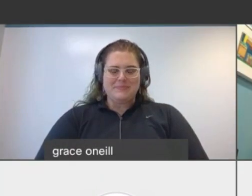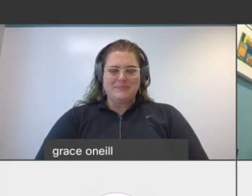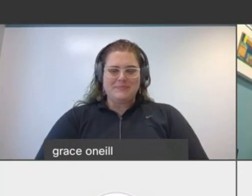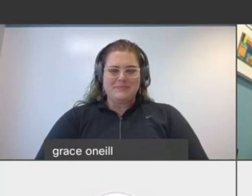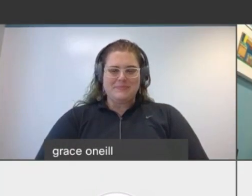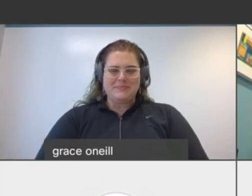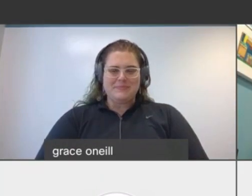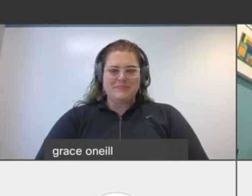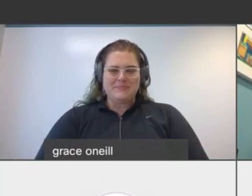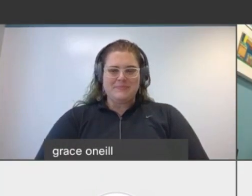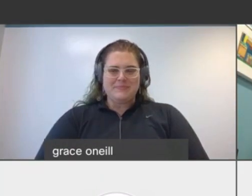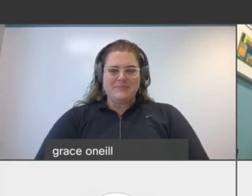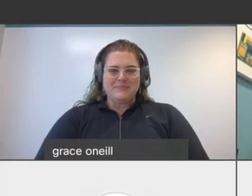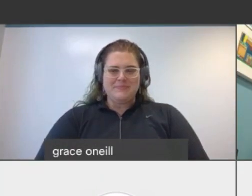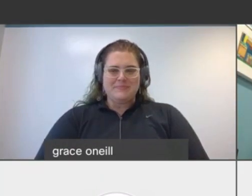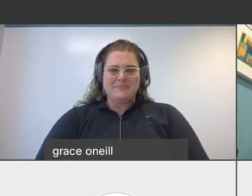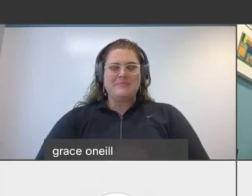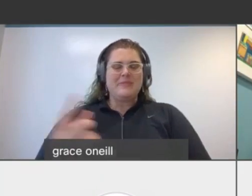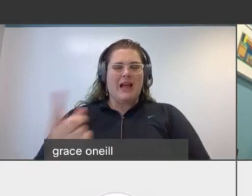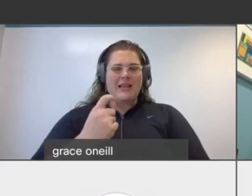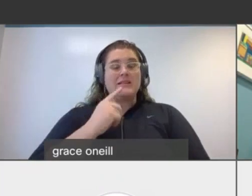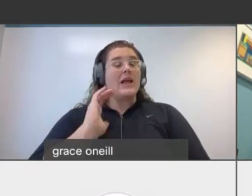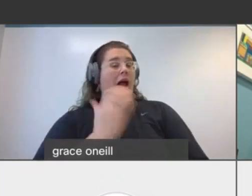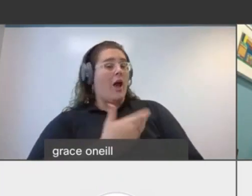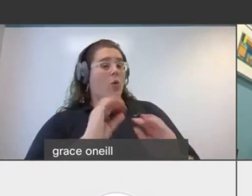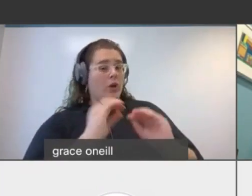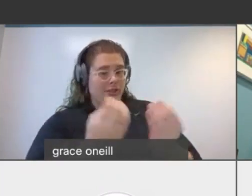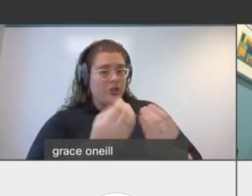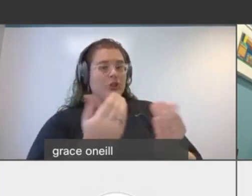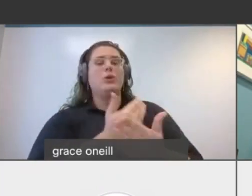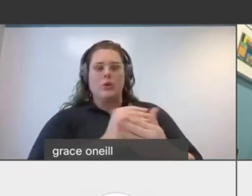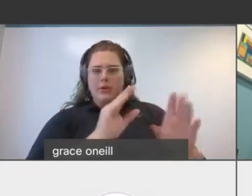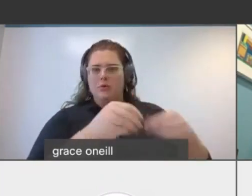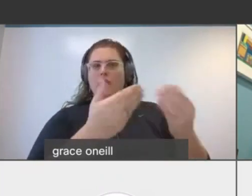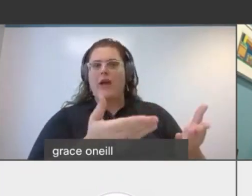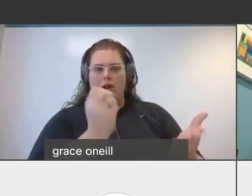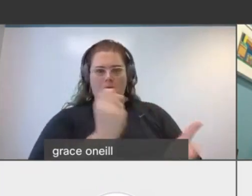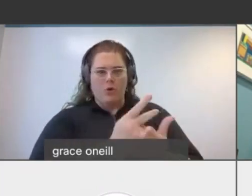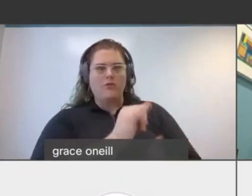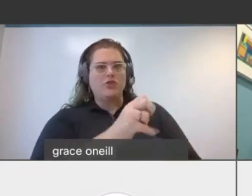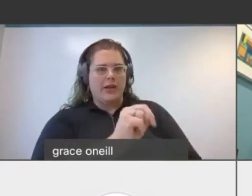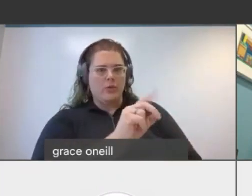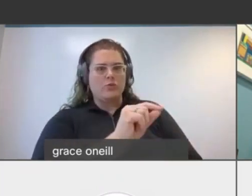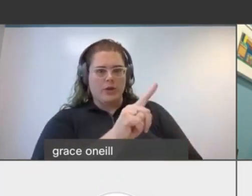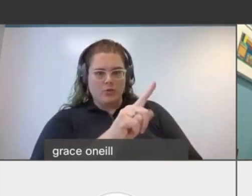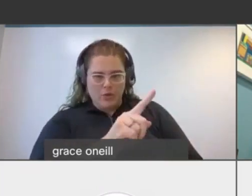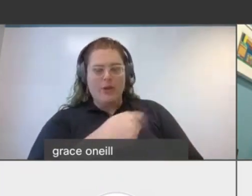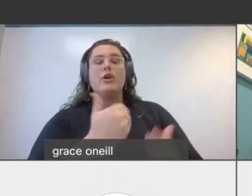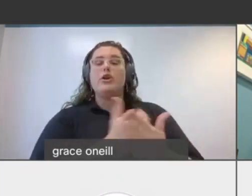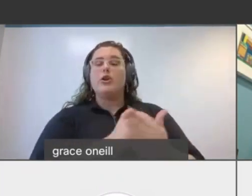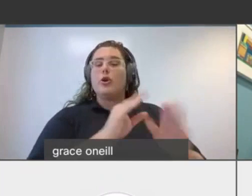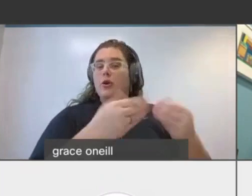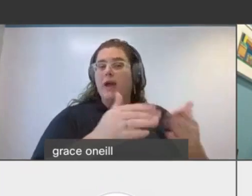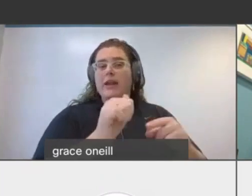Our organization is a new provider approved in January 2021, have done new provider training, attended